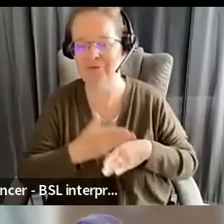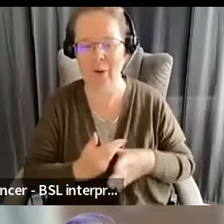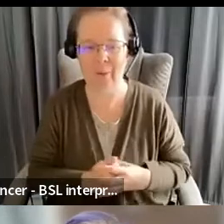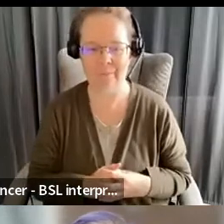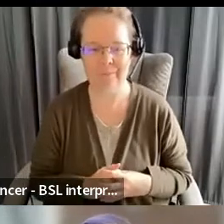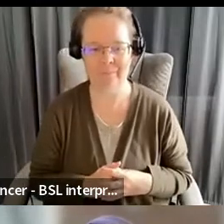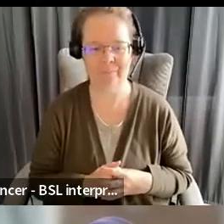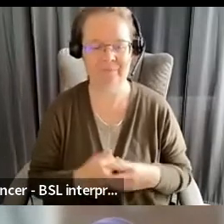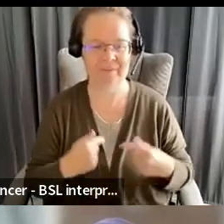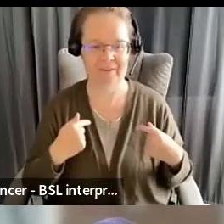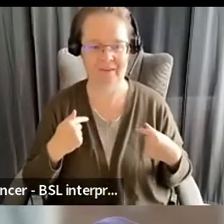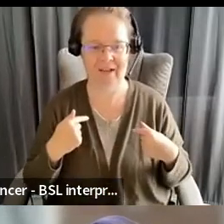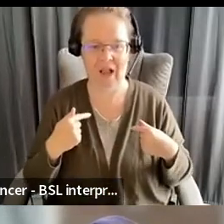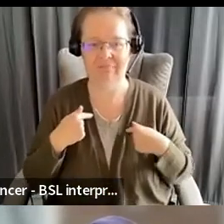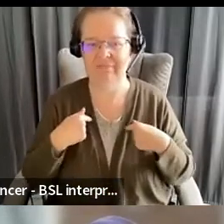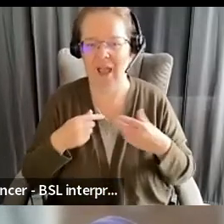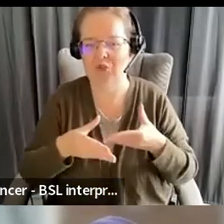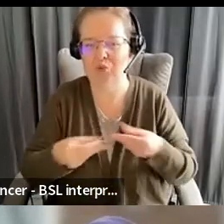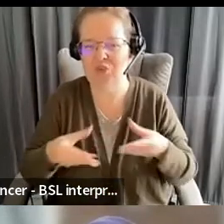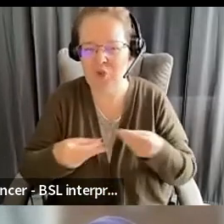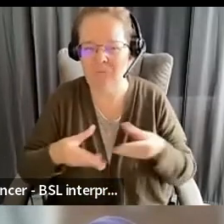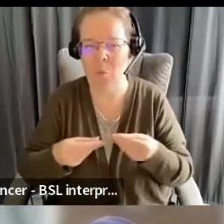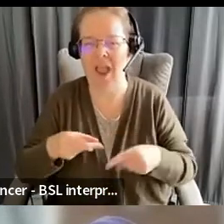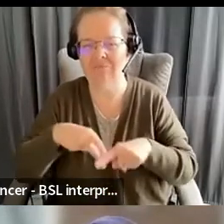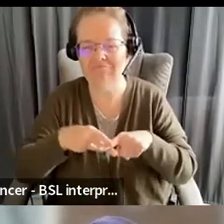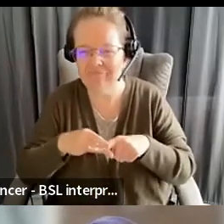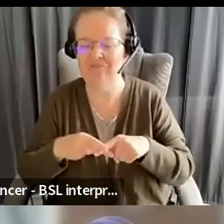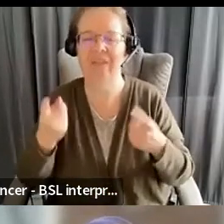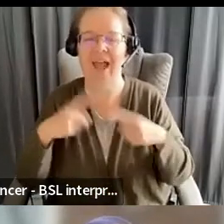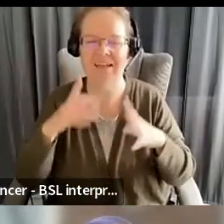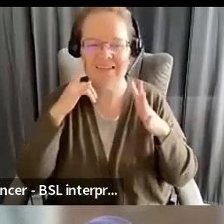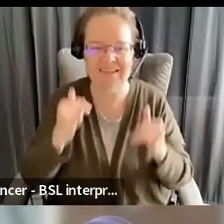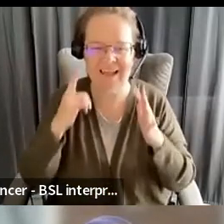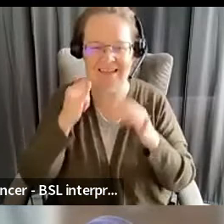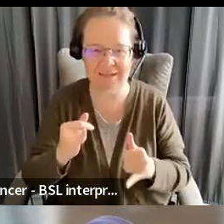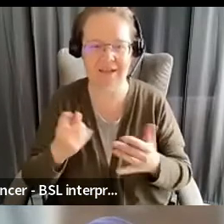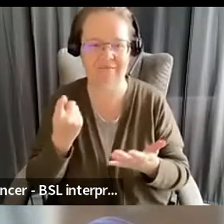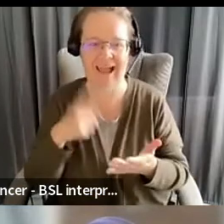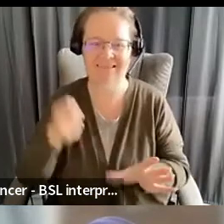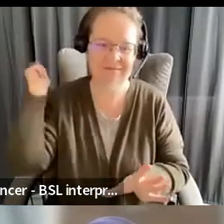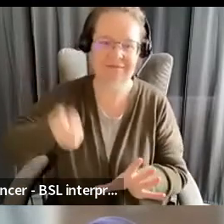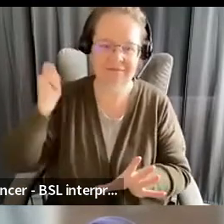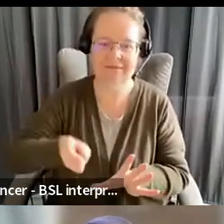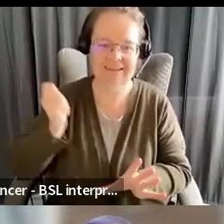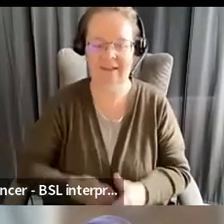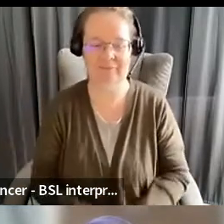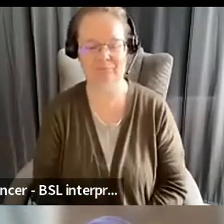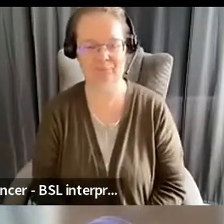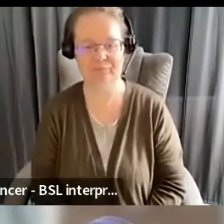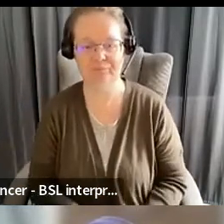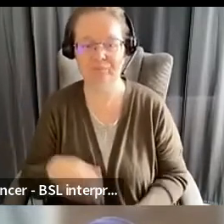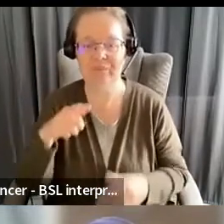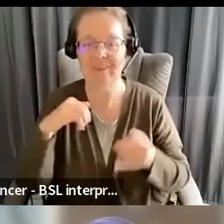I do software development and things like that, testing, based in Leatherhead. Fantastic. And finally,